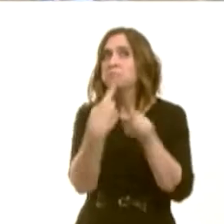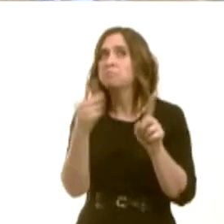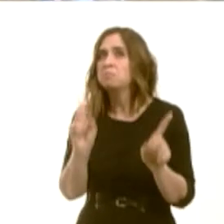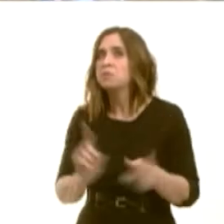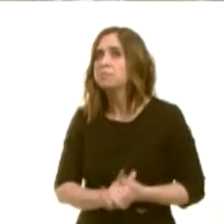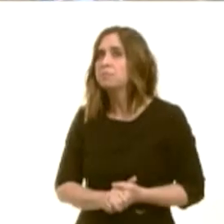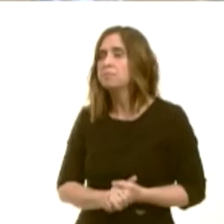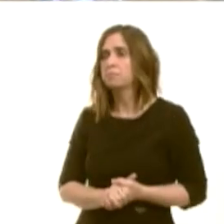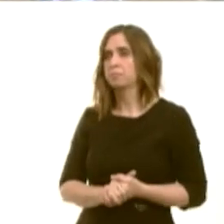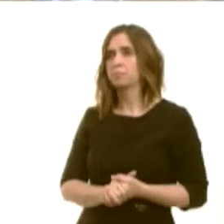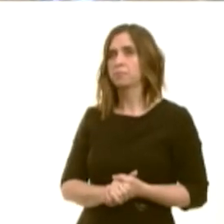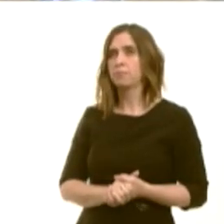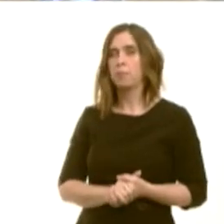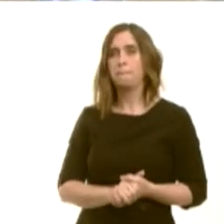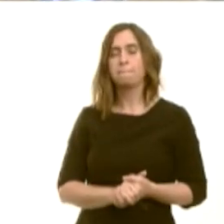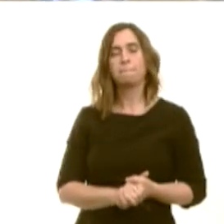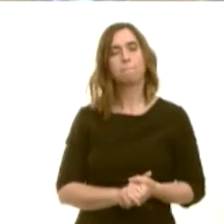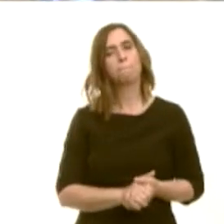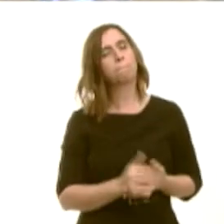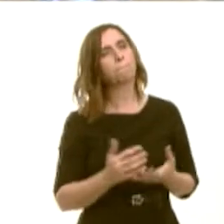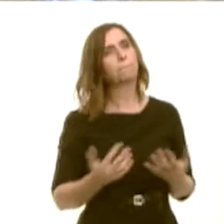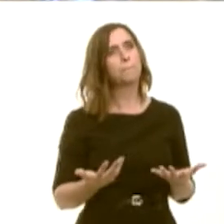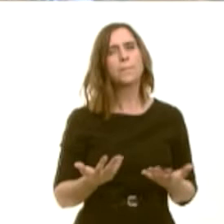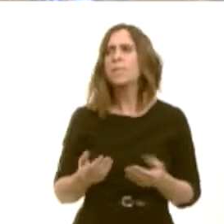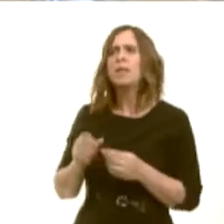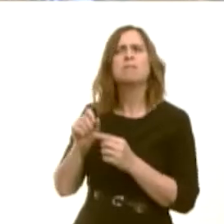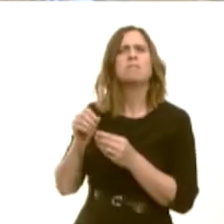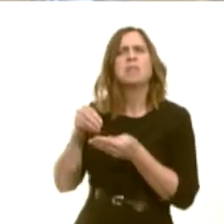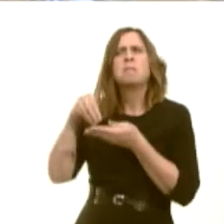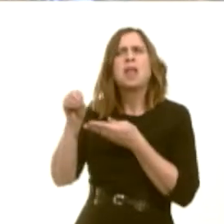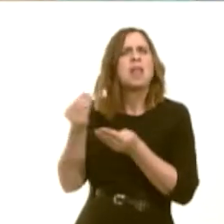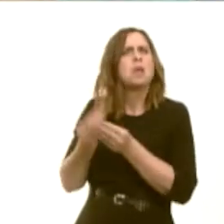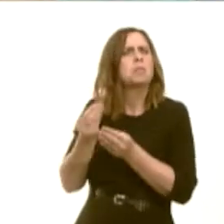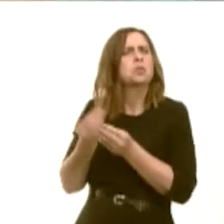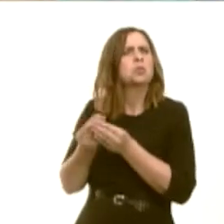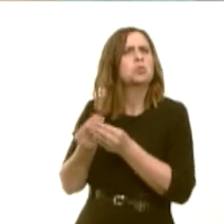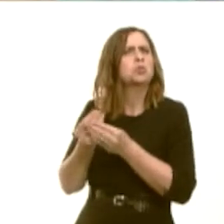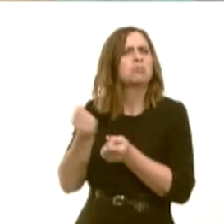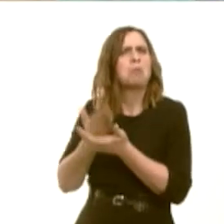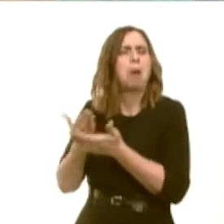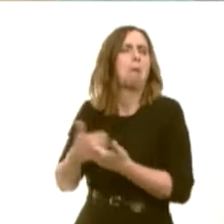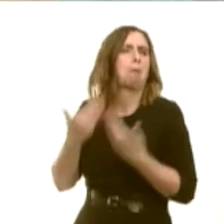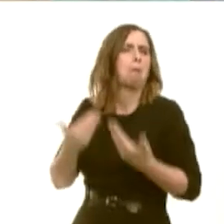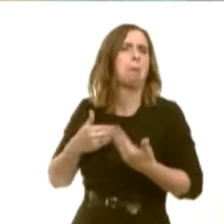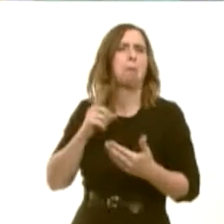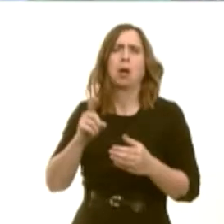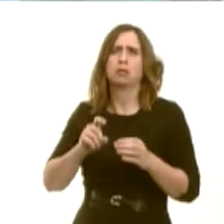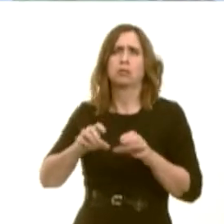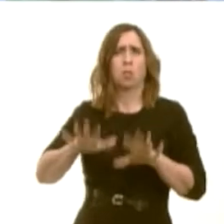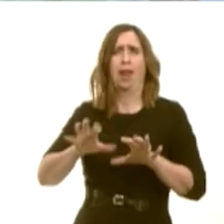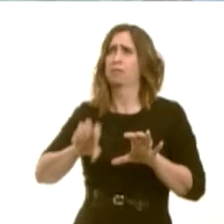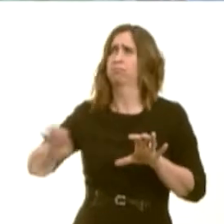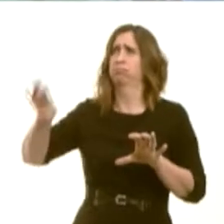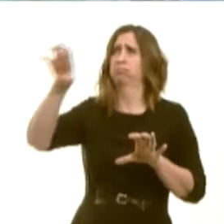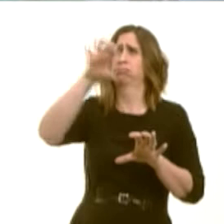Well, I'm not totally certain what the prices are in Neath, but I know that almost every town in Wales does charge